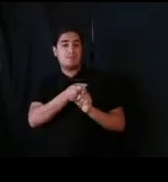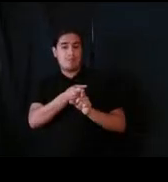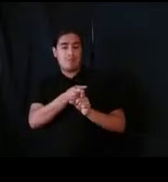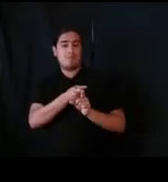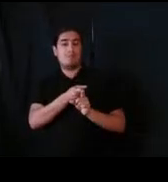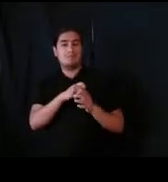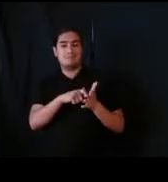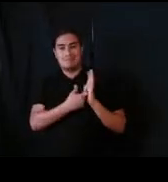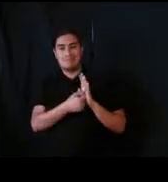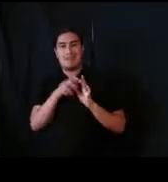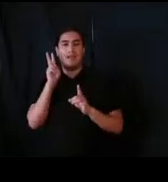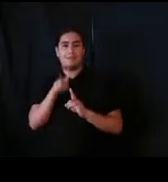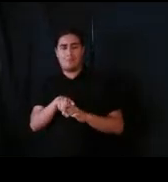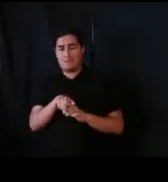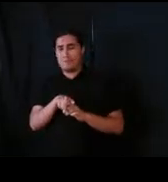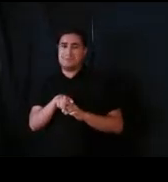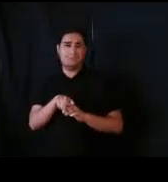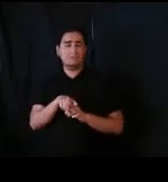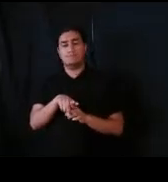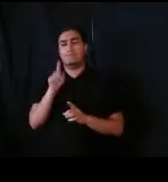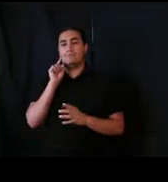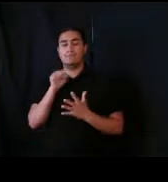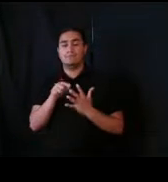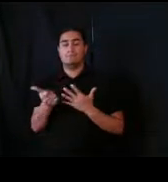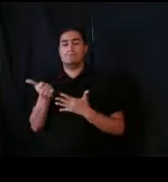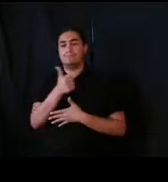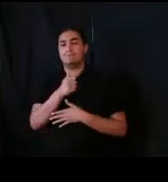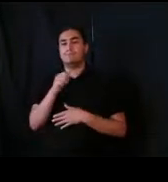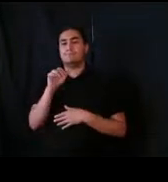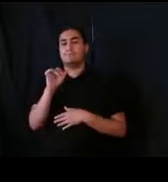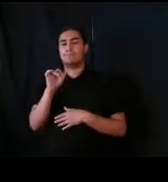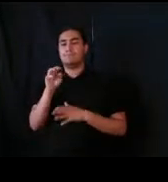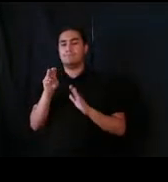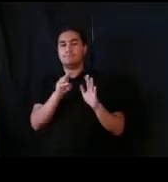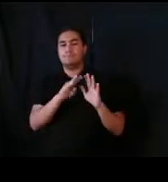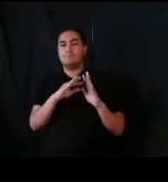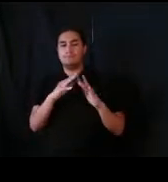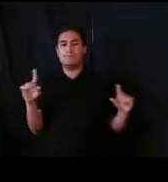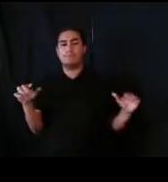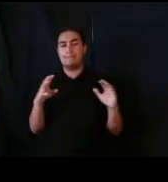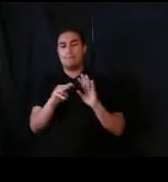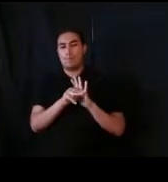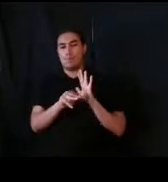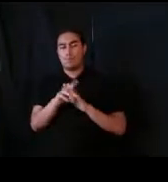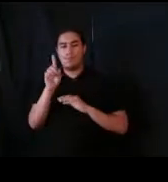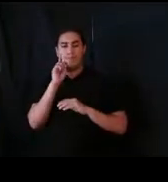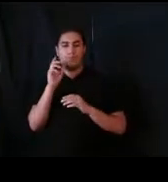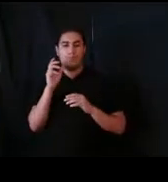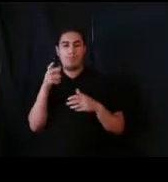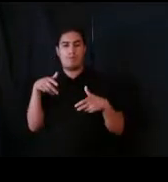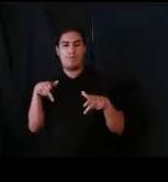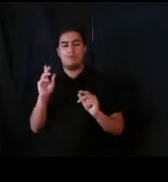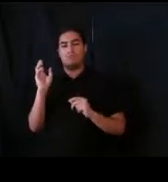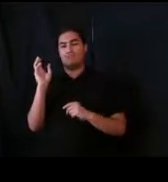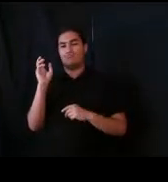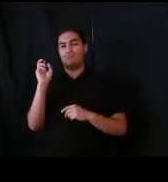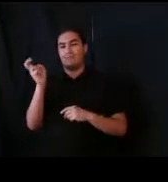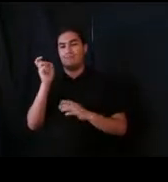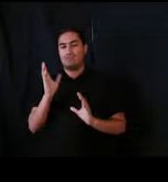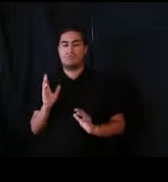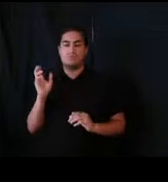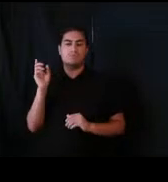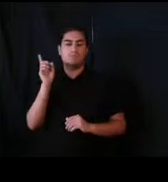key applicable strategies of captive to privatize multimodal and active transportation solutions to enable travelers to opt out of congestion